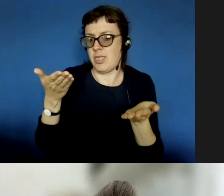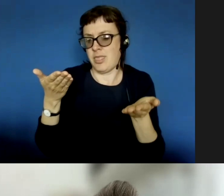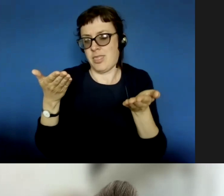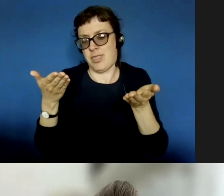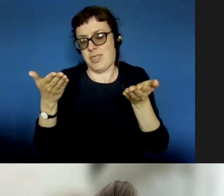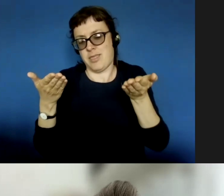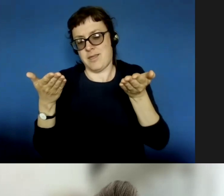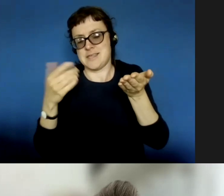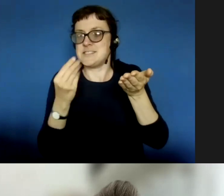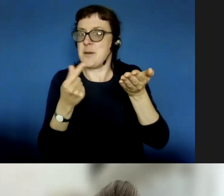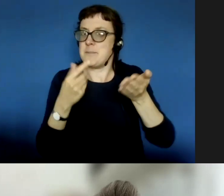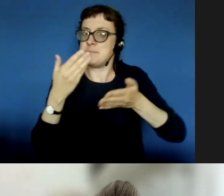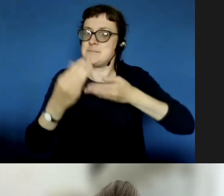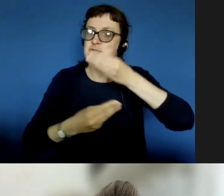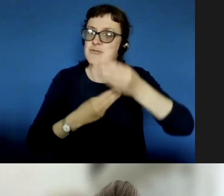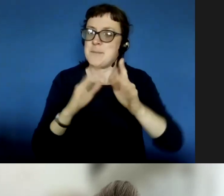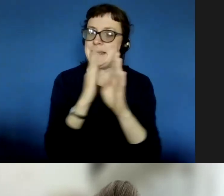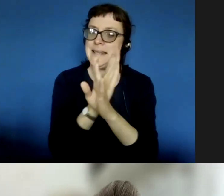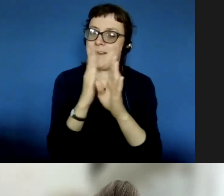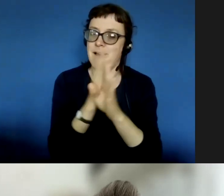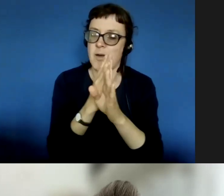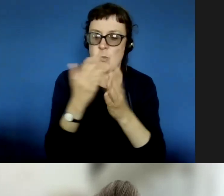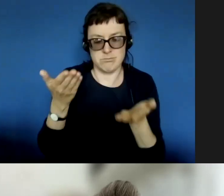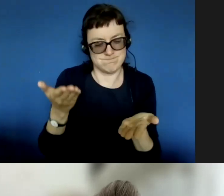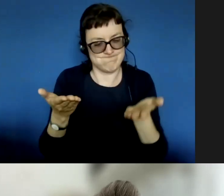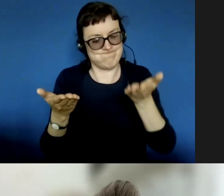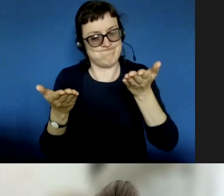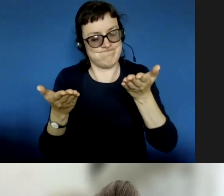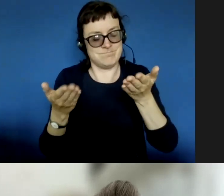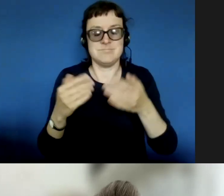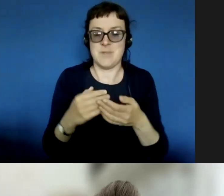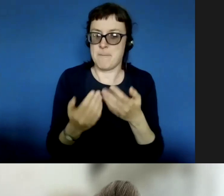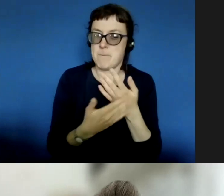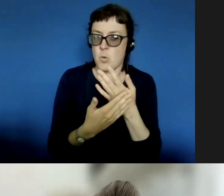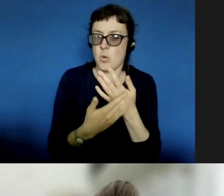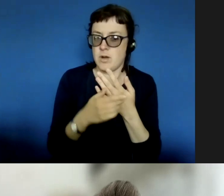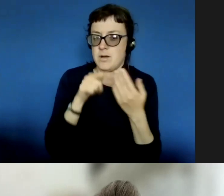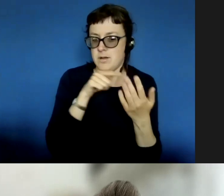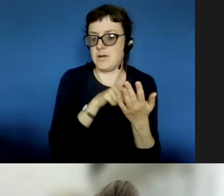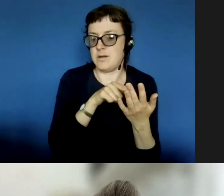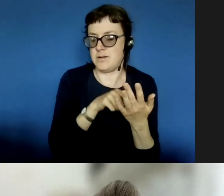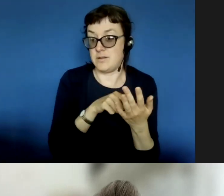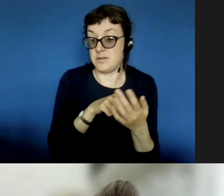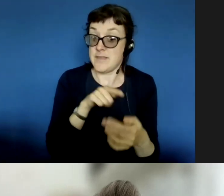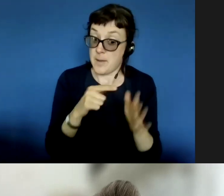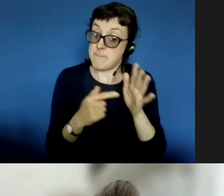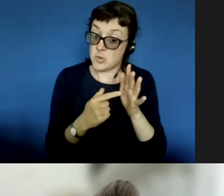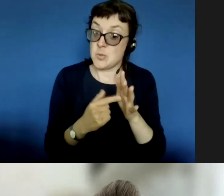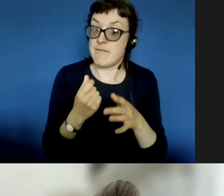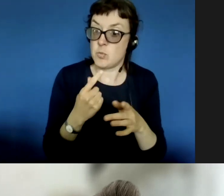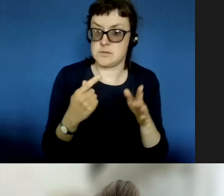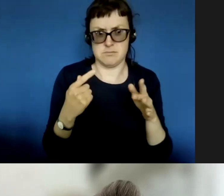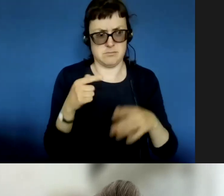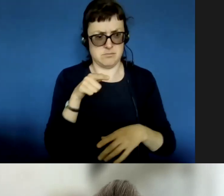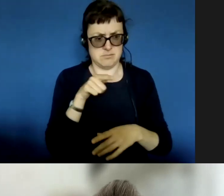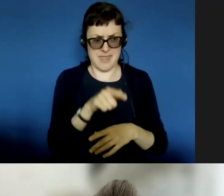some of those stories. So we know that it's important to have them. And we know that they are also really significant in